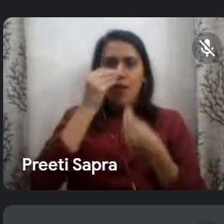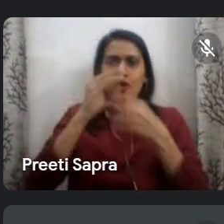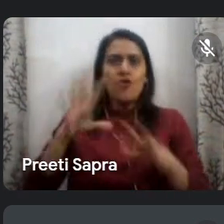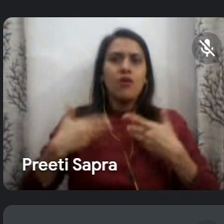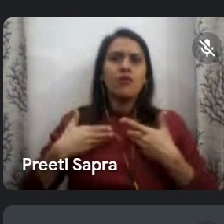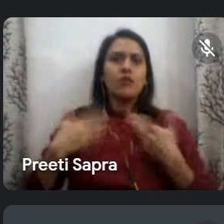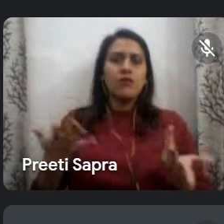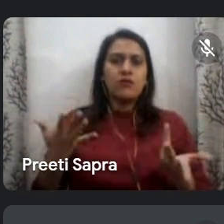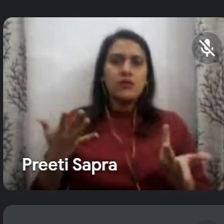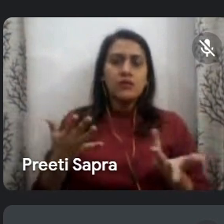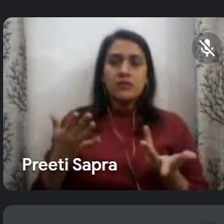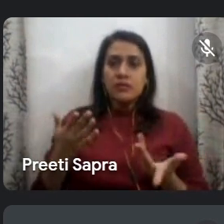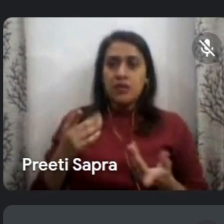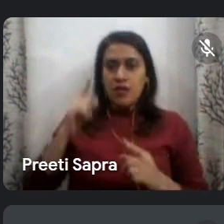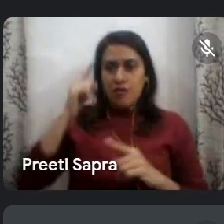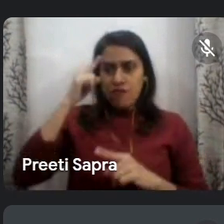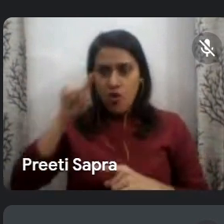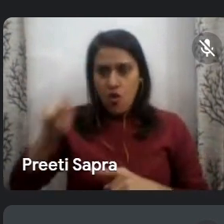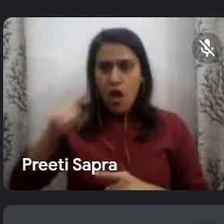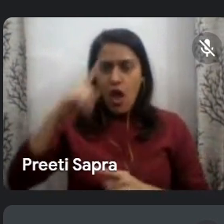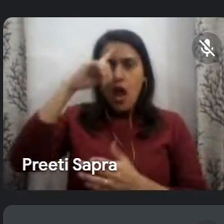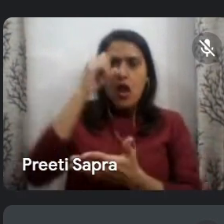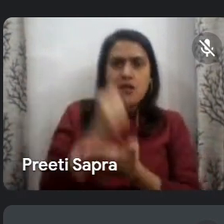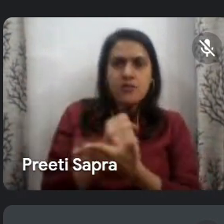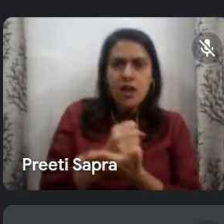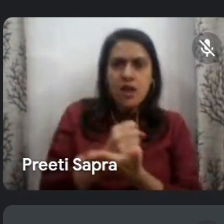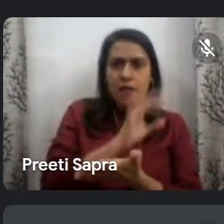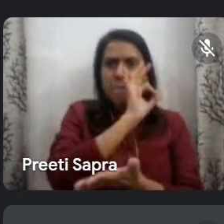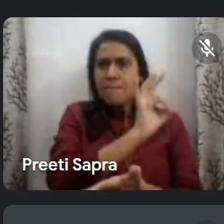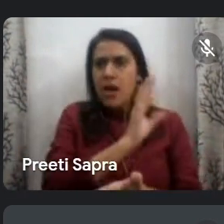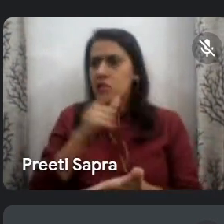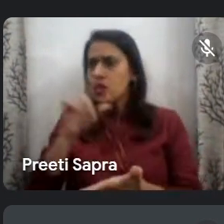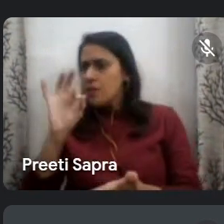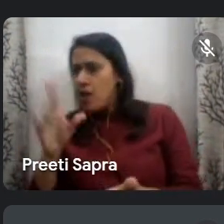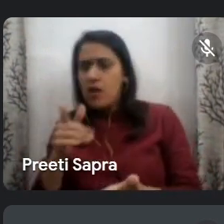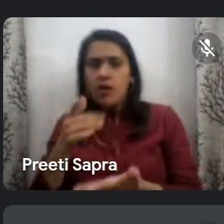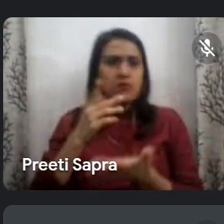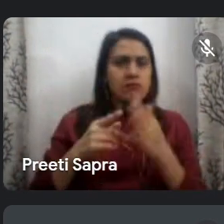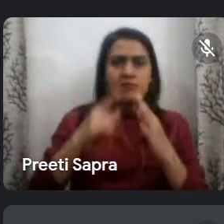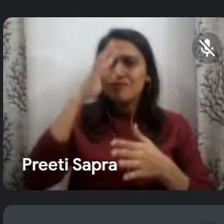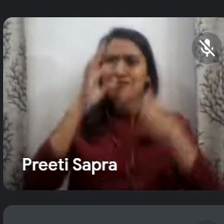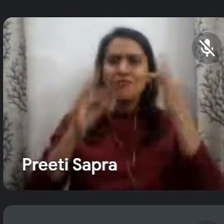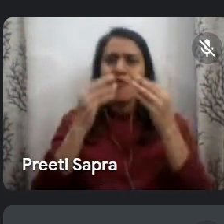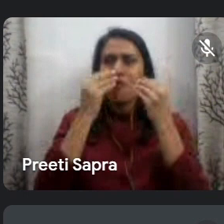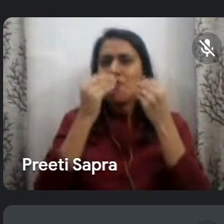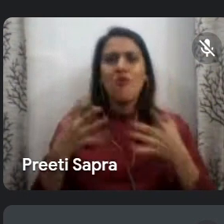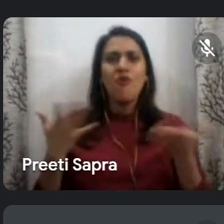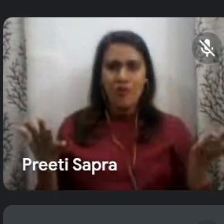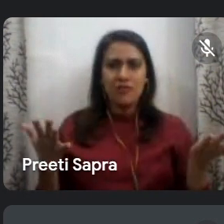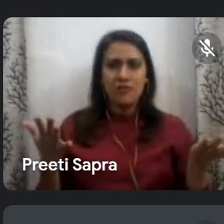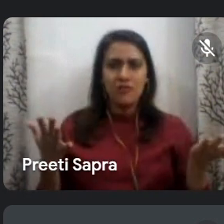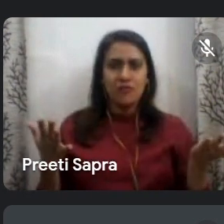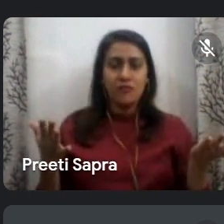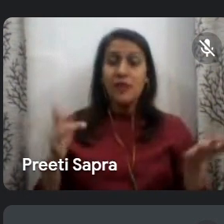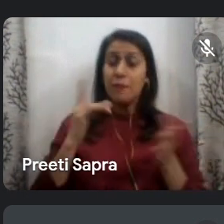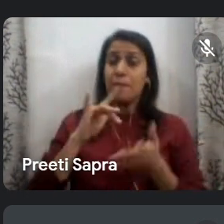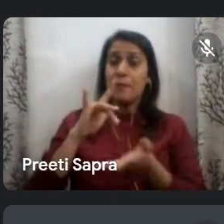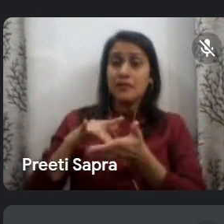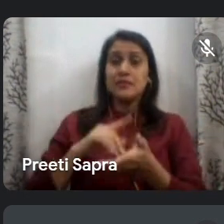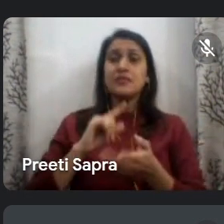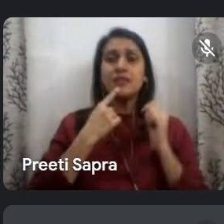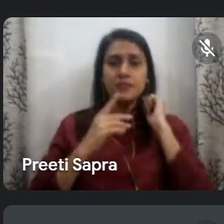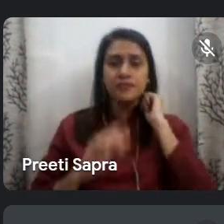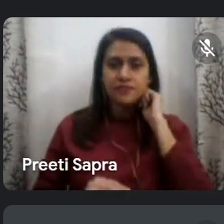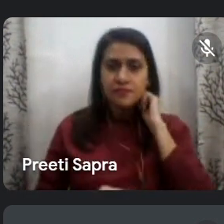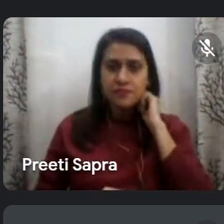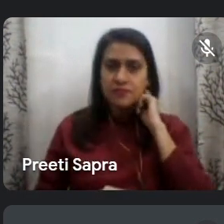child, and if these decisions are coming from a place of sincerity, even if you're,